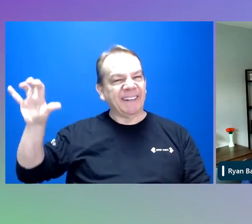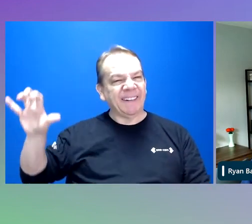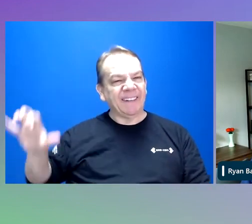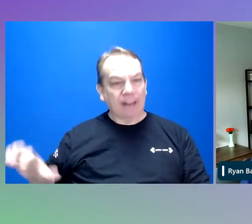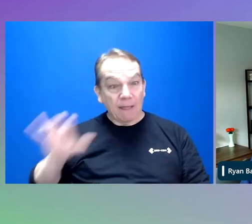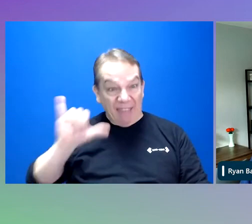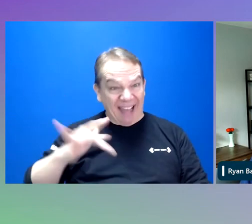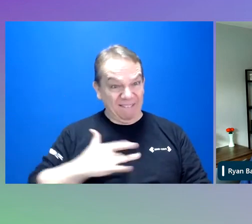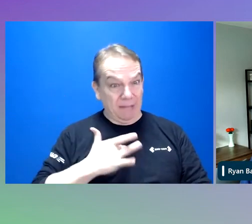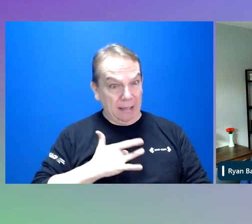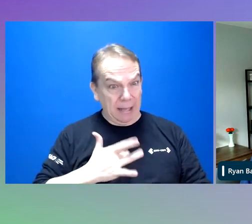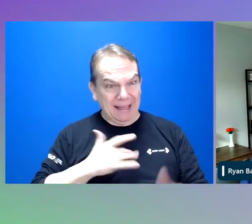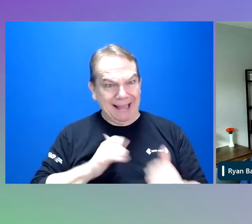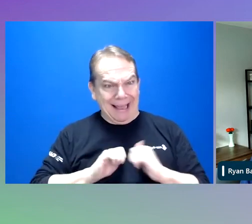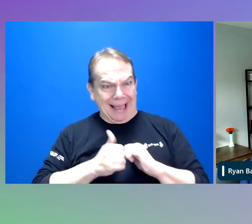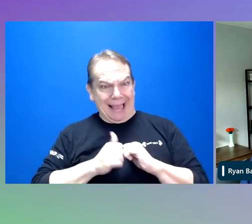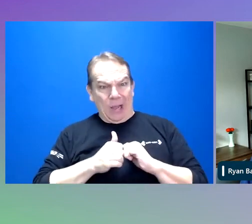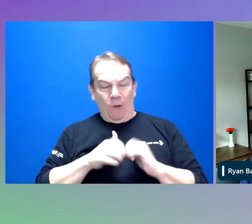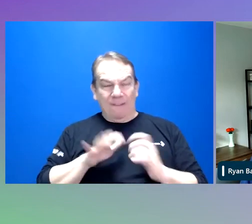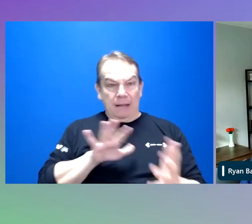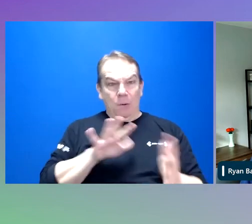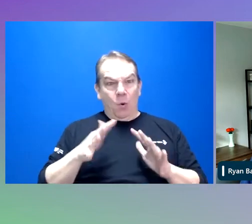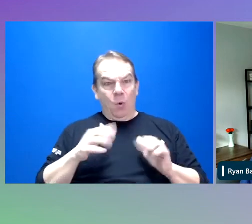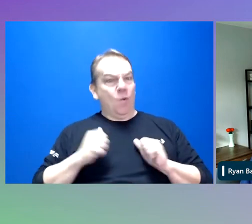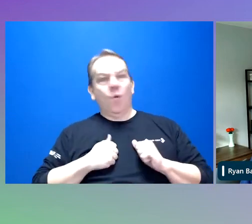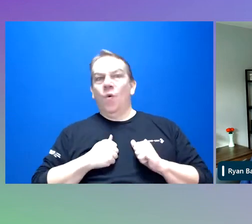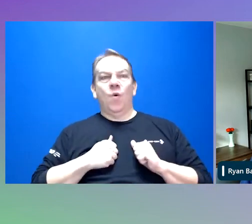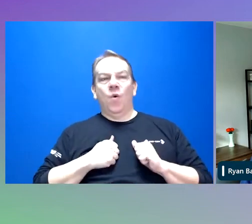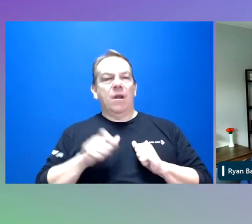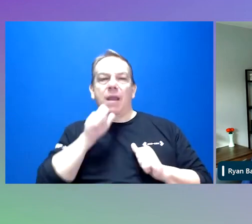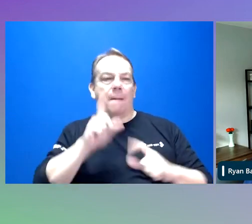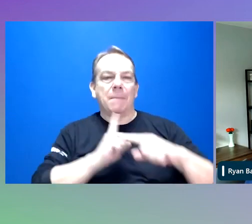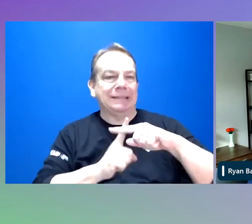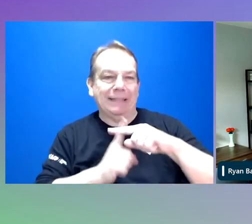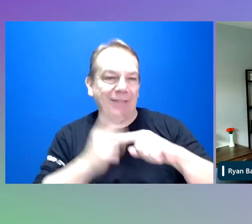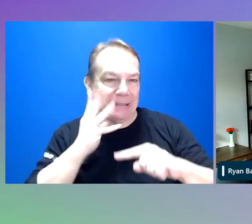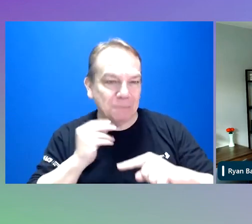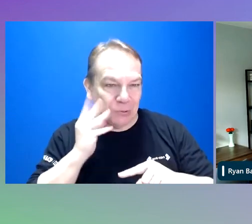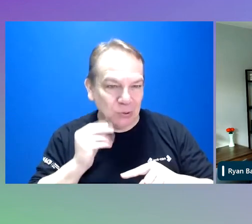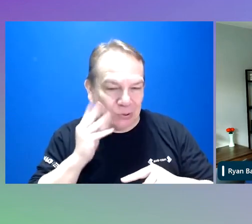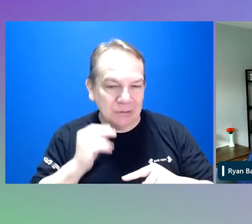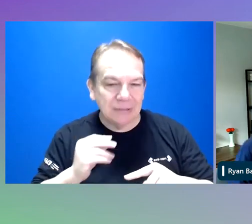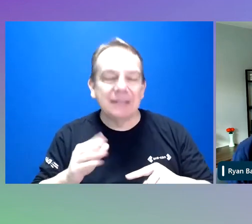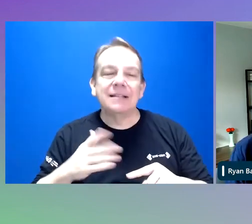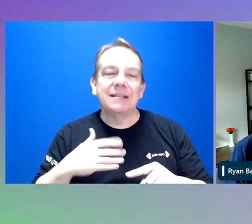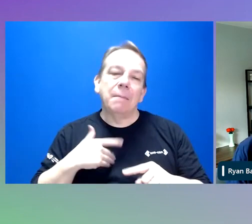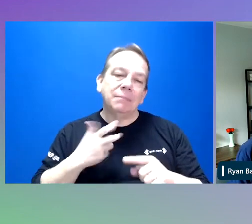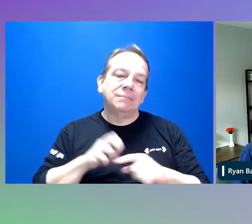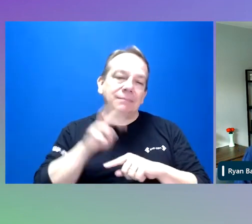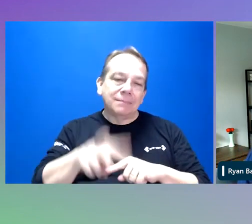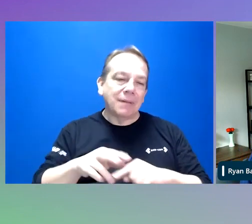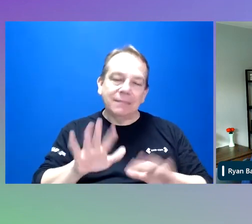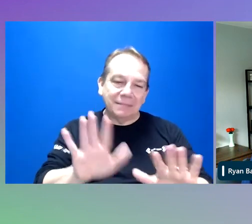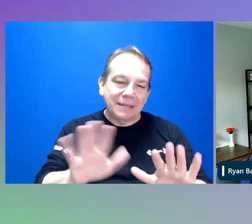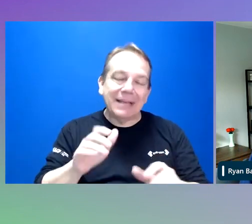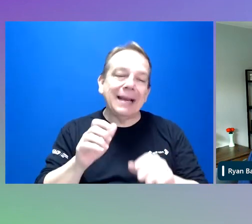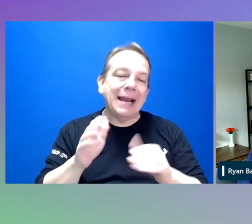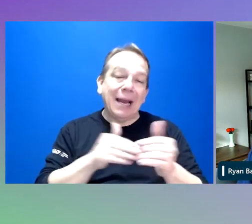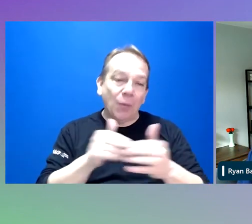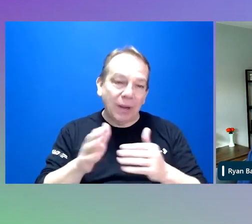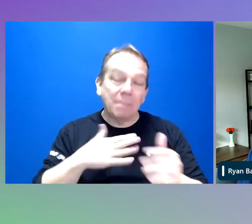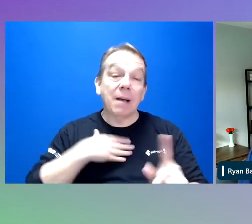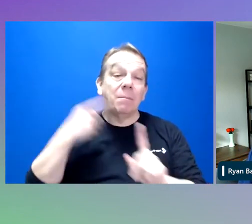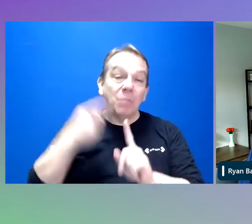a very dissonant and atonal way. But I think I'm probably going off the point there. But yeah, as I said,